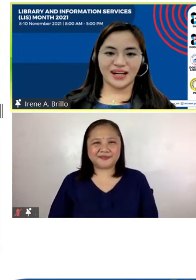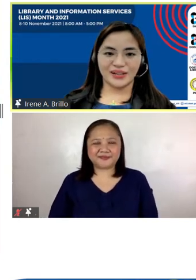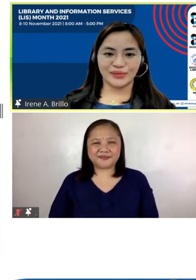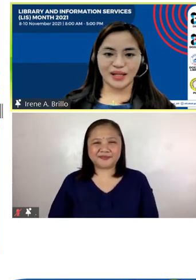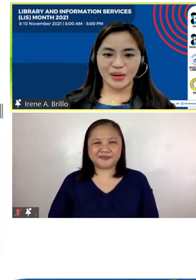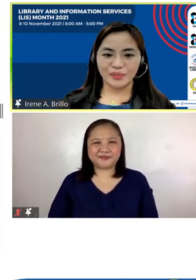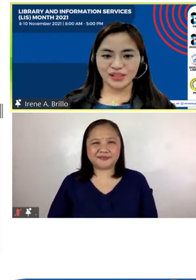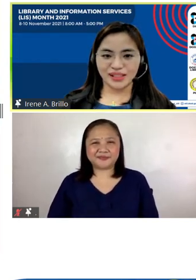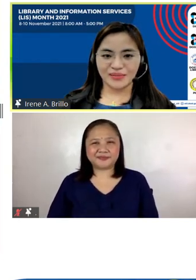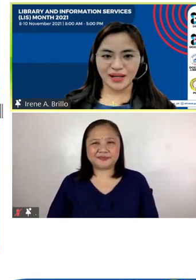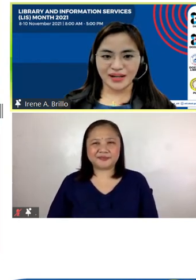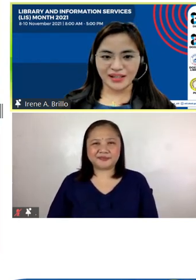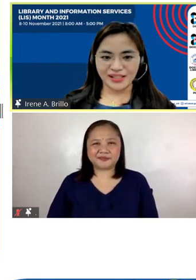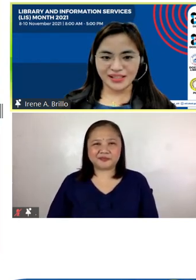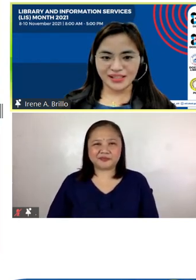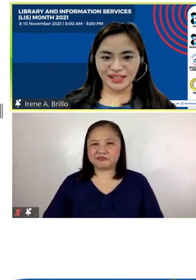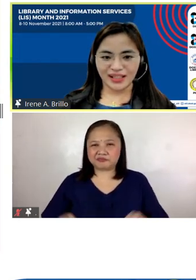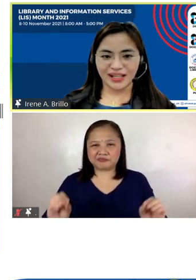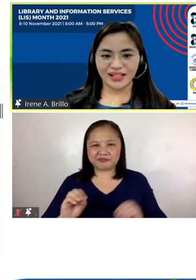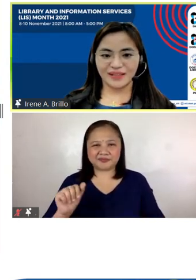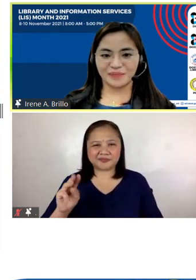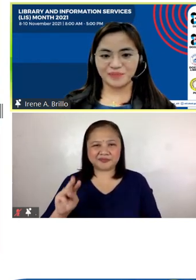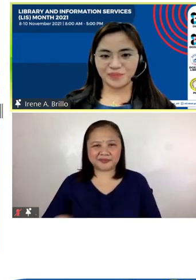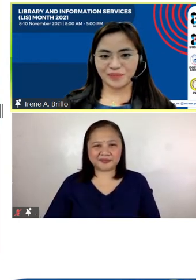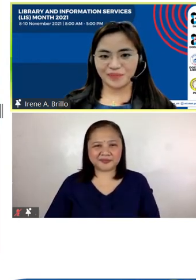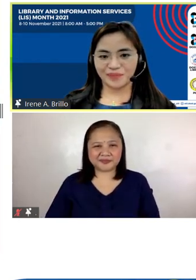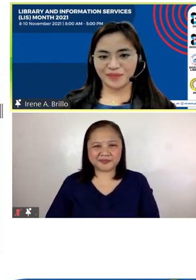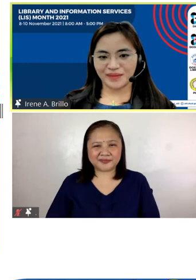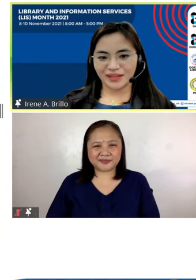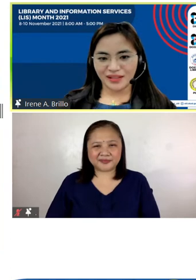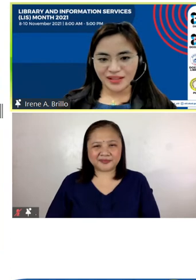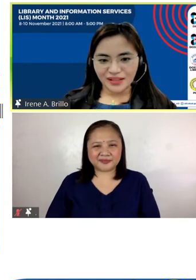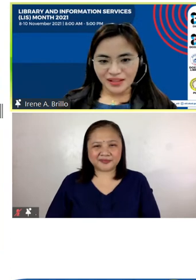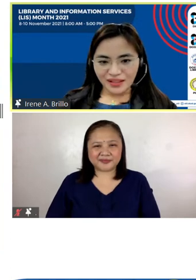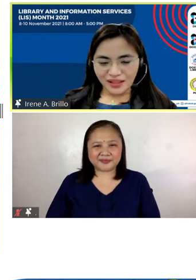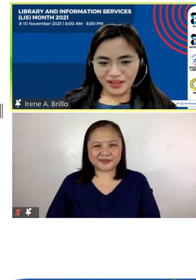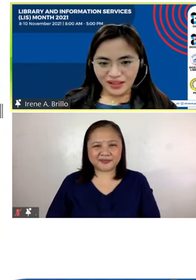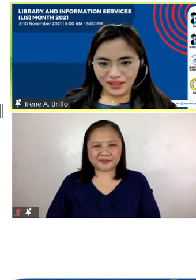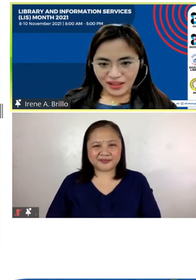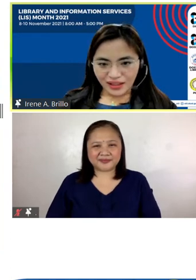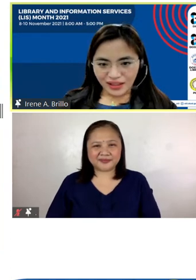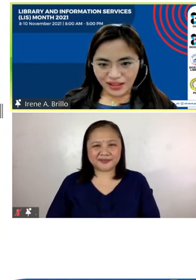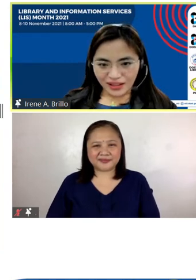Ayan, wala po si Amaris. Ayan.